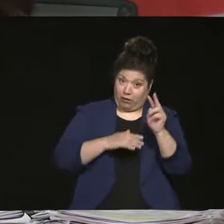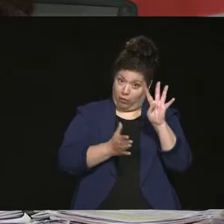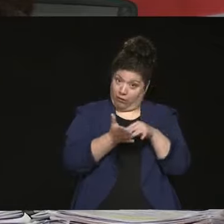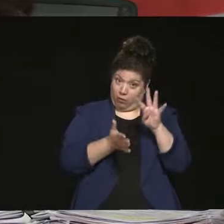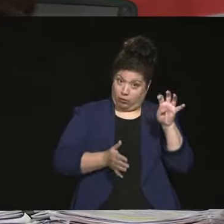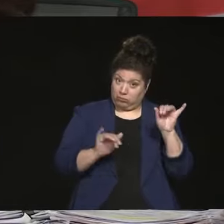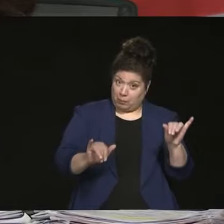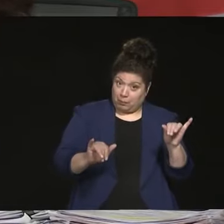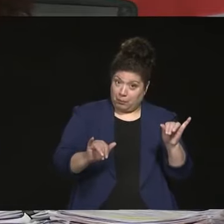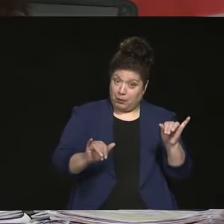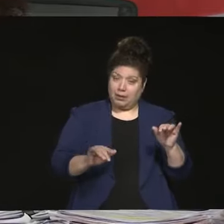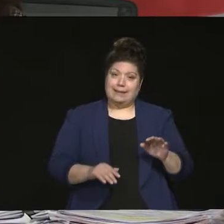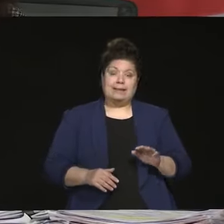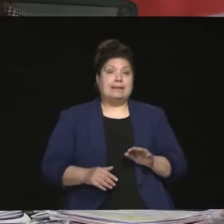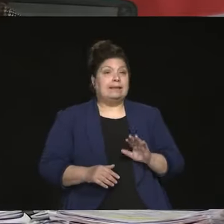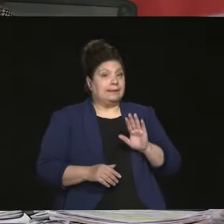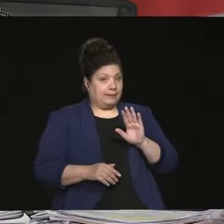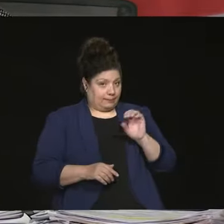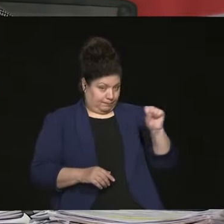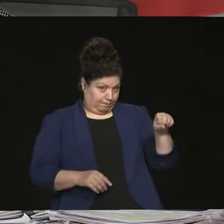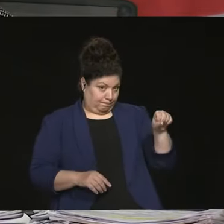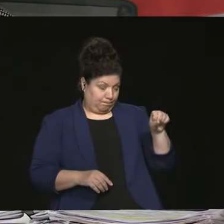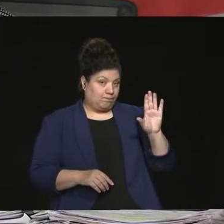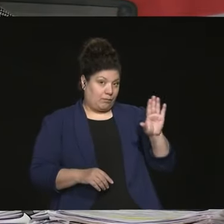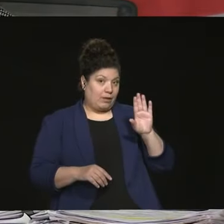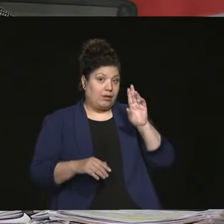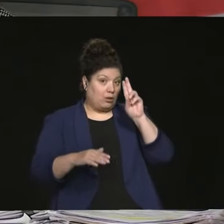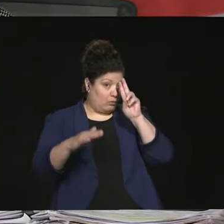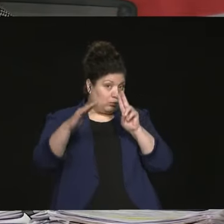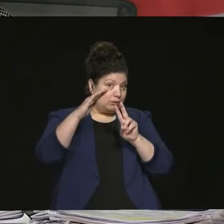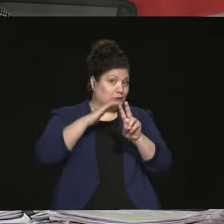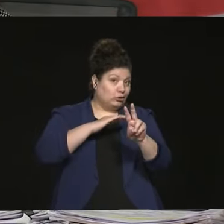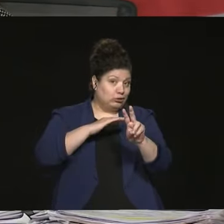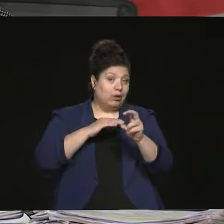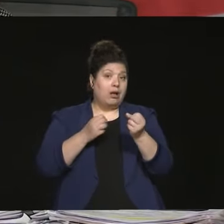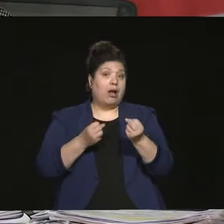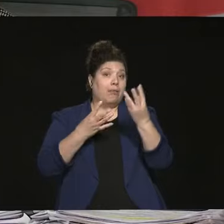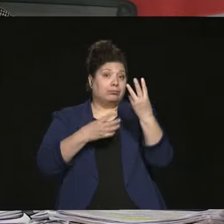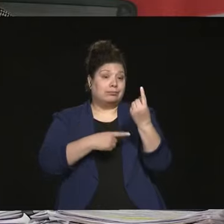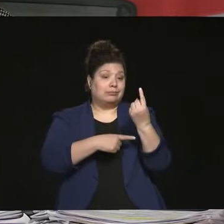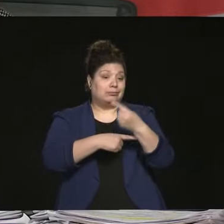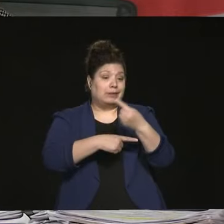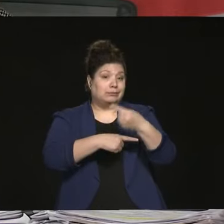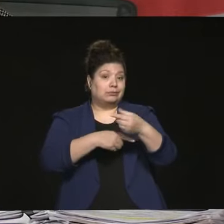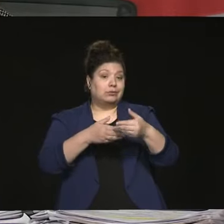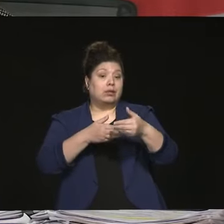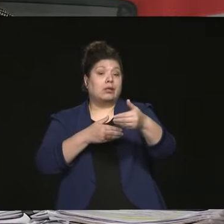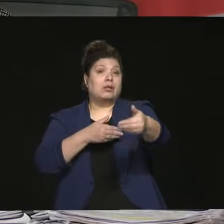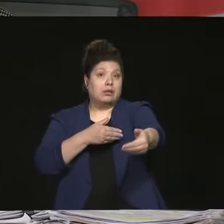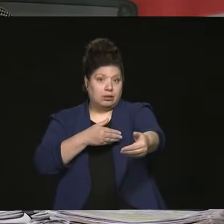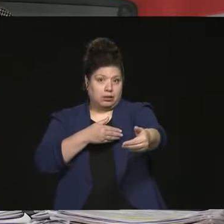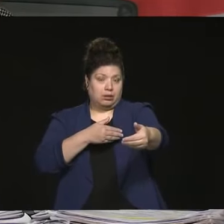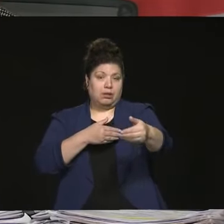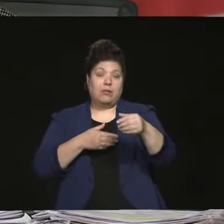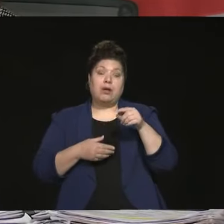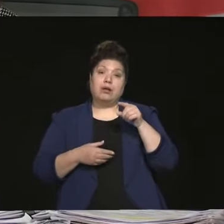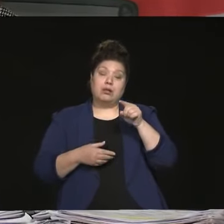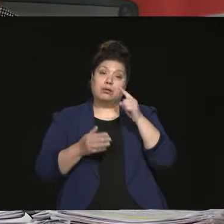at a number of days out. And if you actually look at that projection, the number of